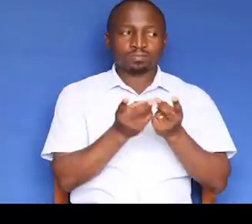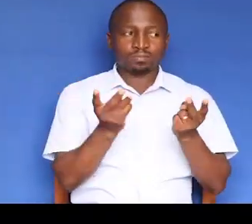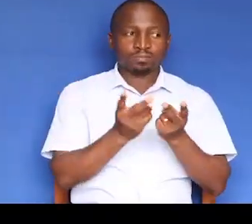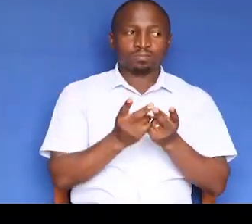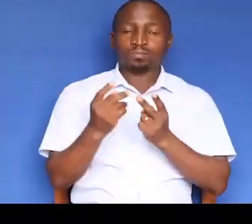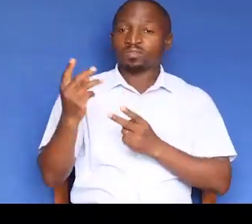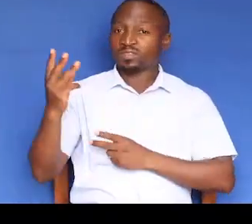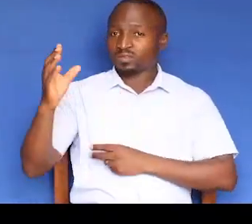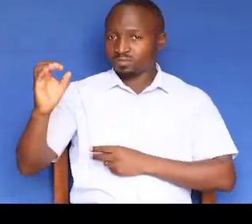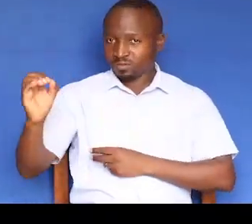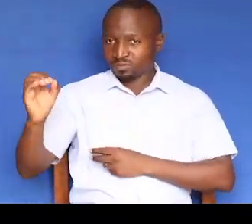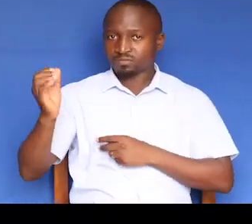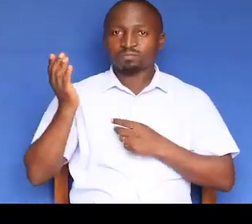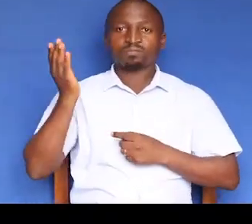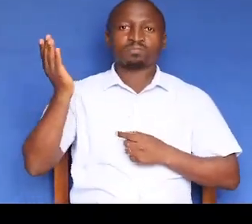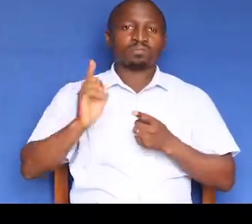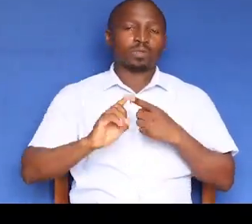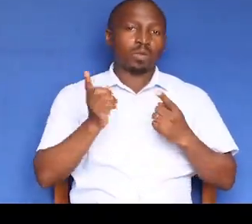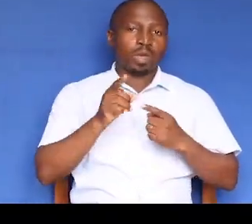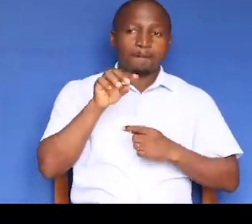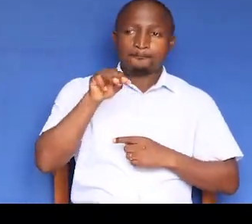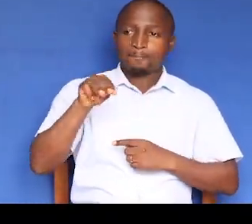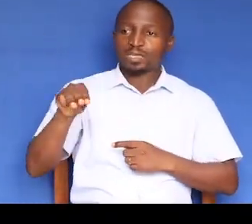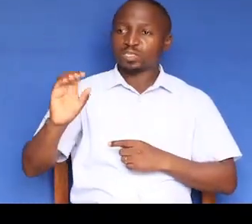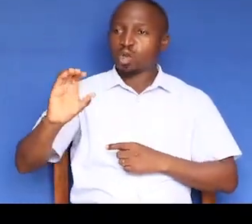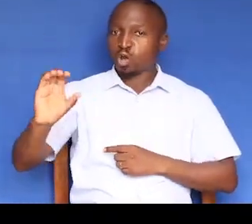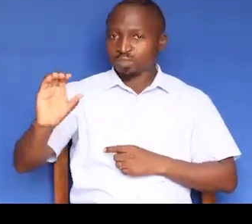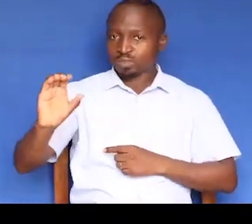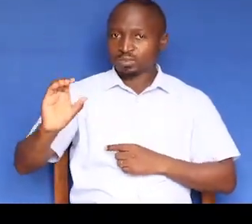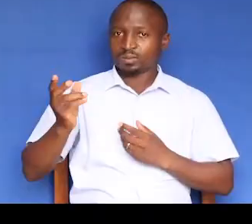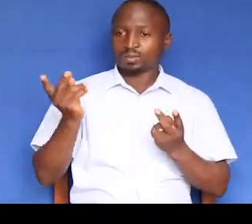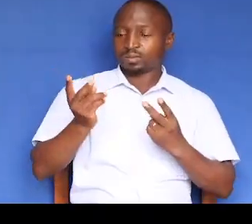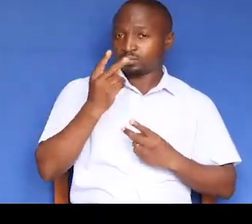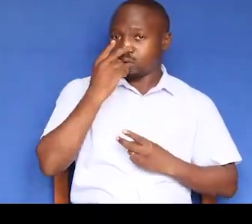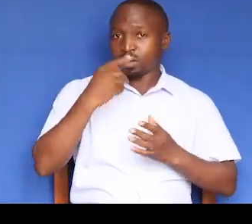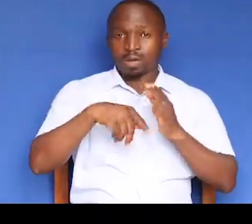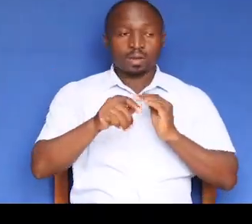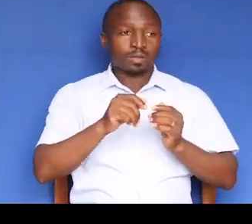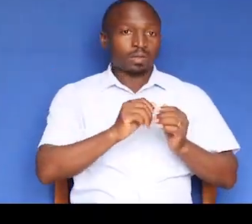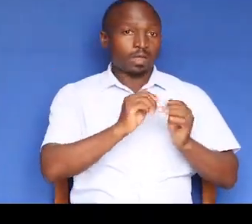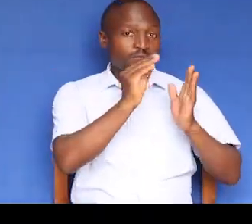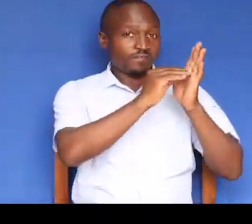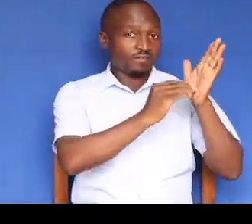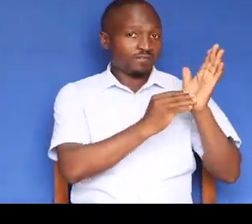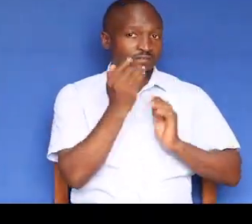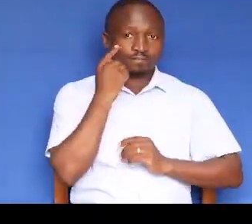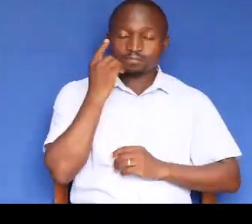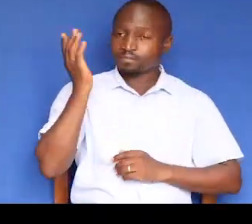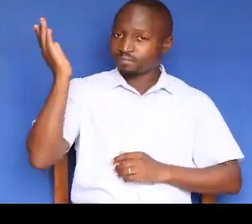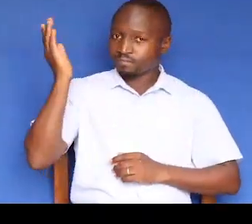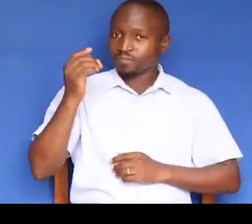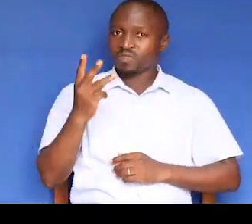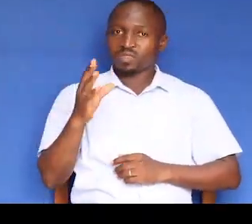to 30. This will be marginal cost as we see in our solution,